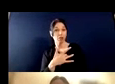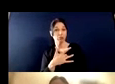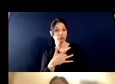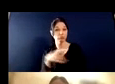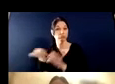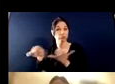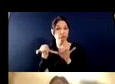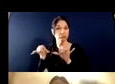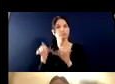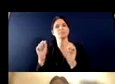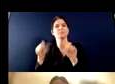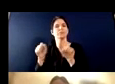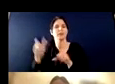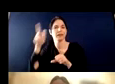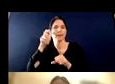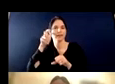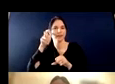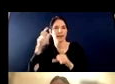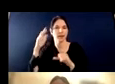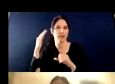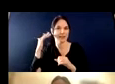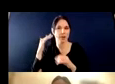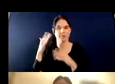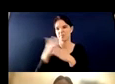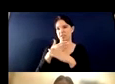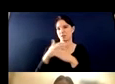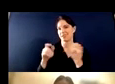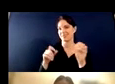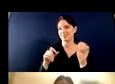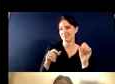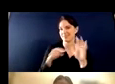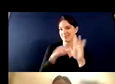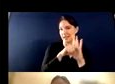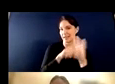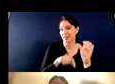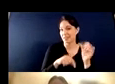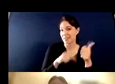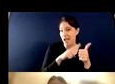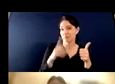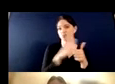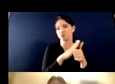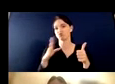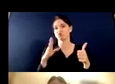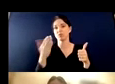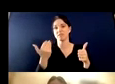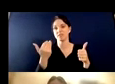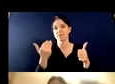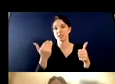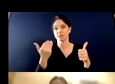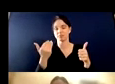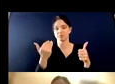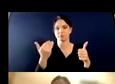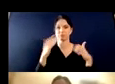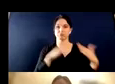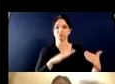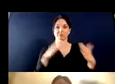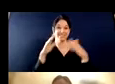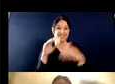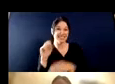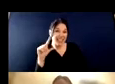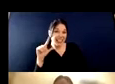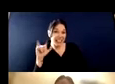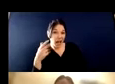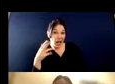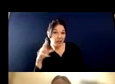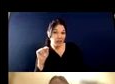ability to hear a sound between negative 10 and 15 decibels. A slight hearing difference is the ability to hear